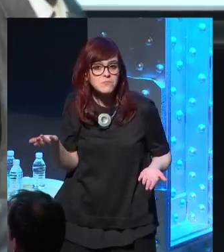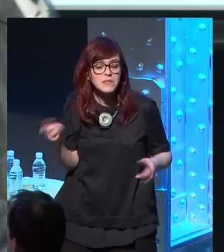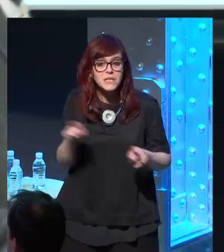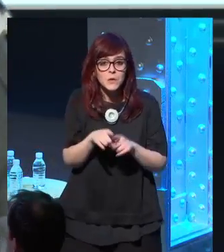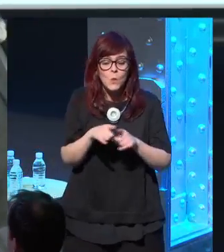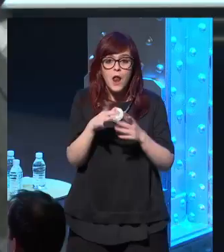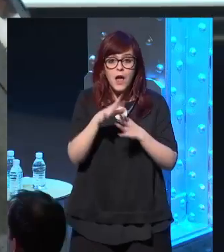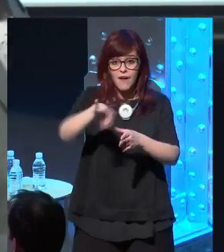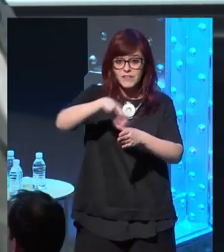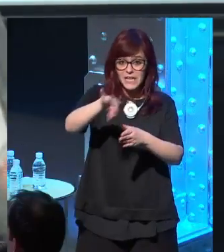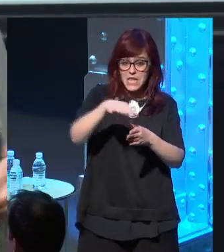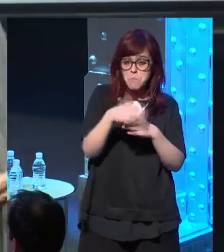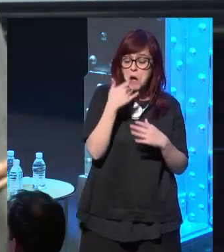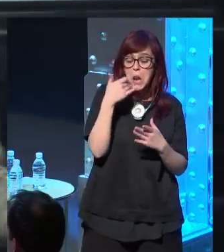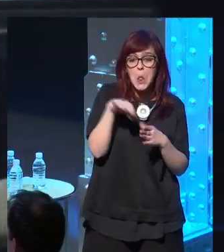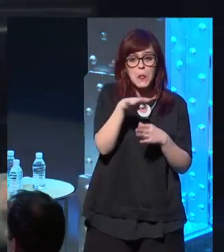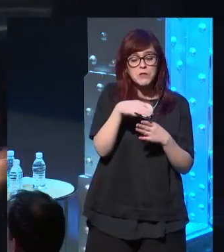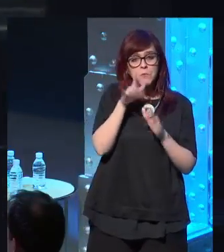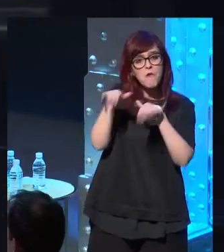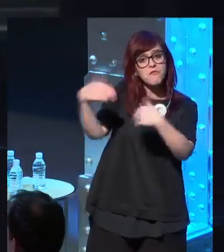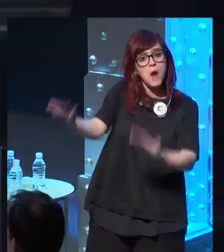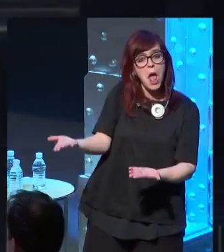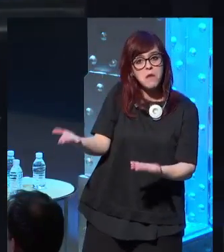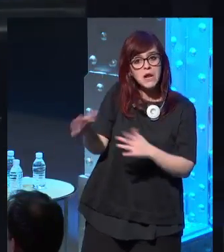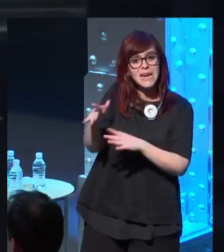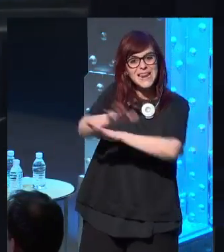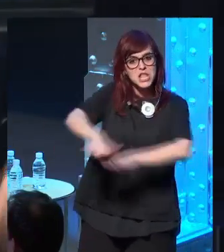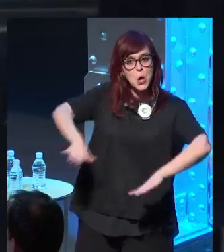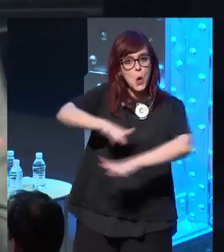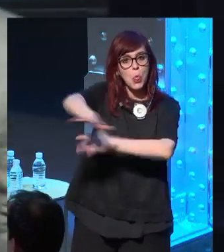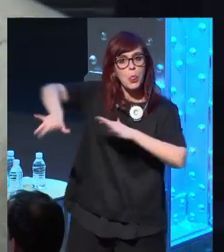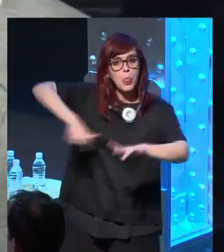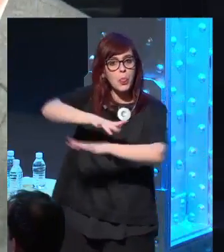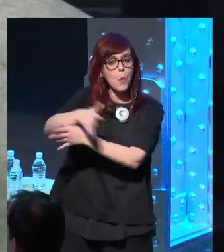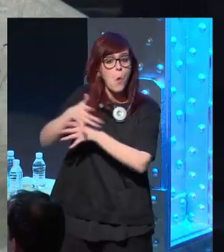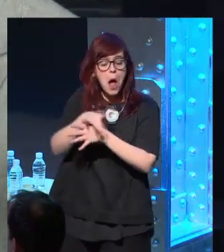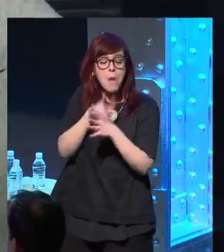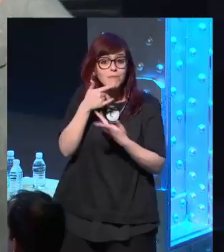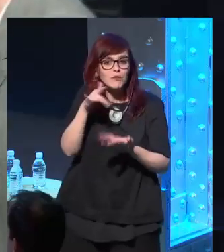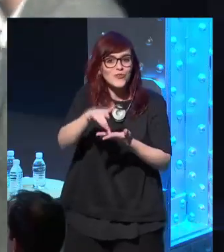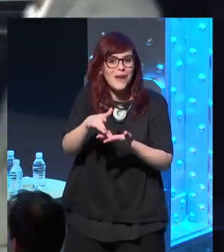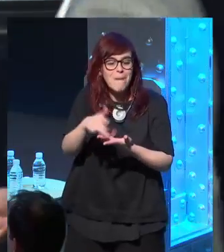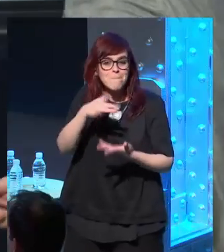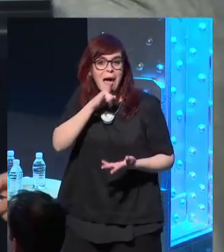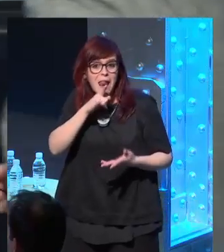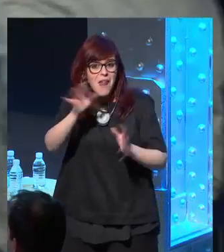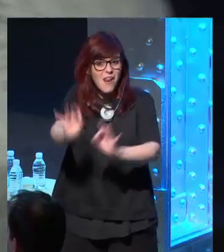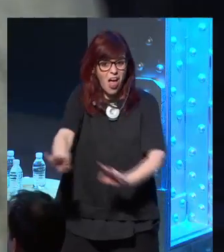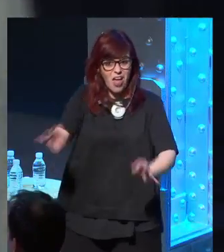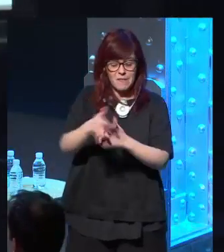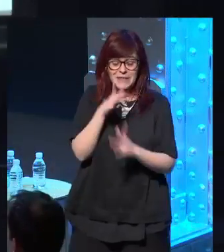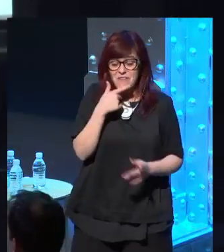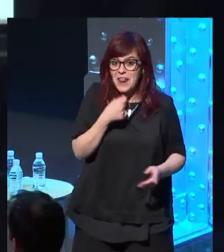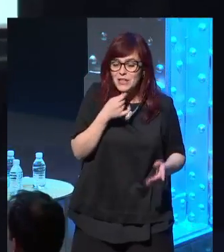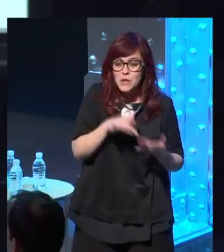coffee, because we think that nothing is going to happen to them. So I think it's fun to see manifestations of